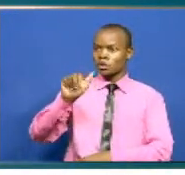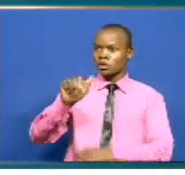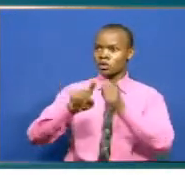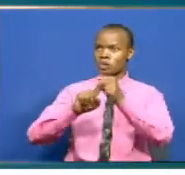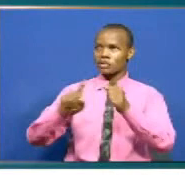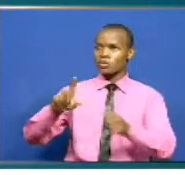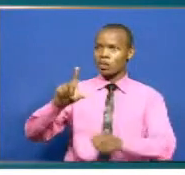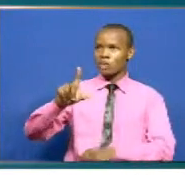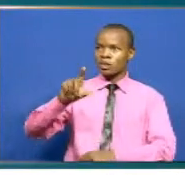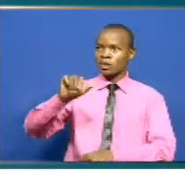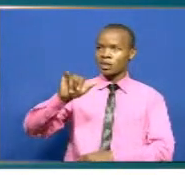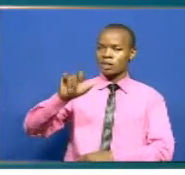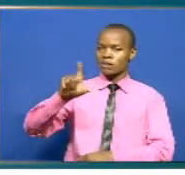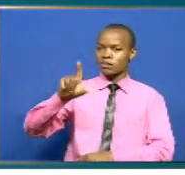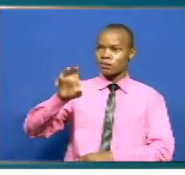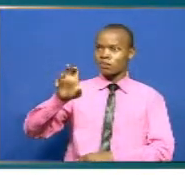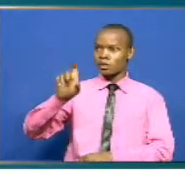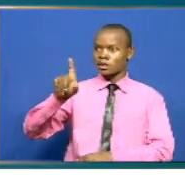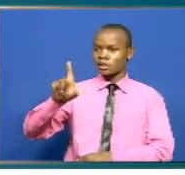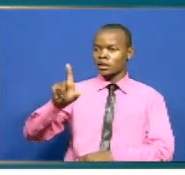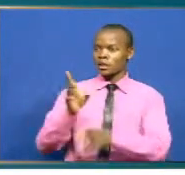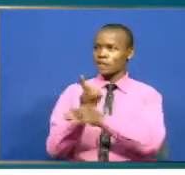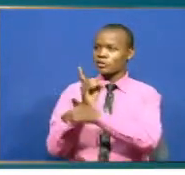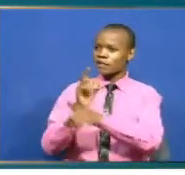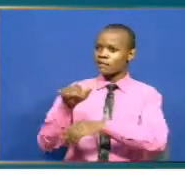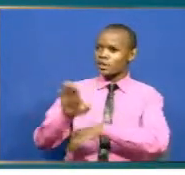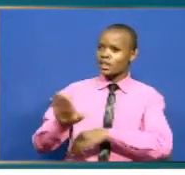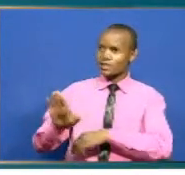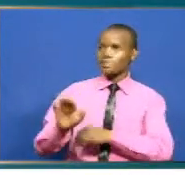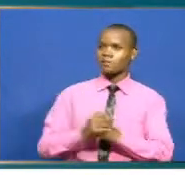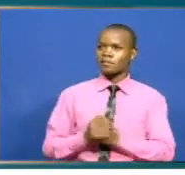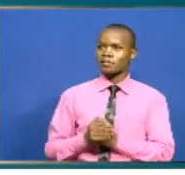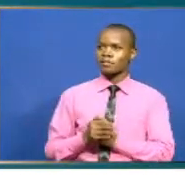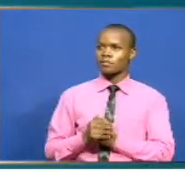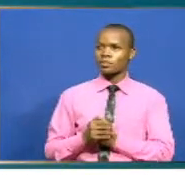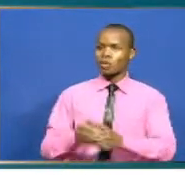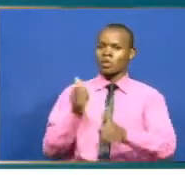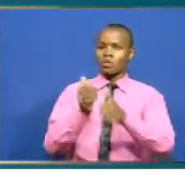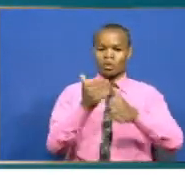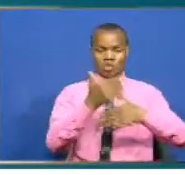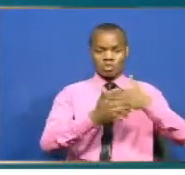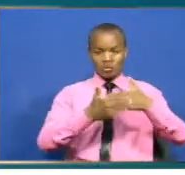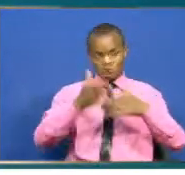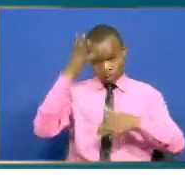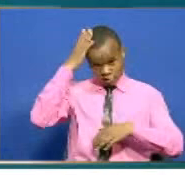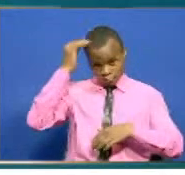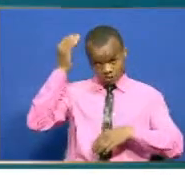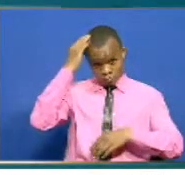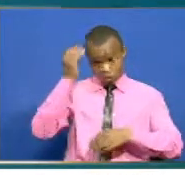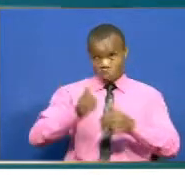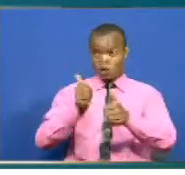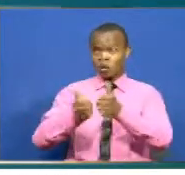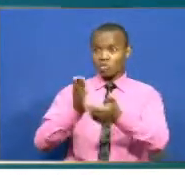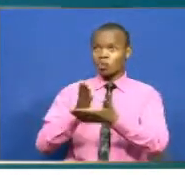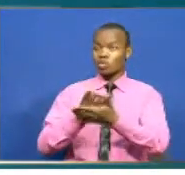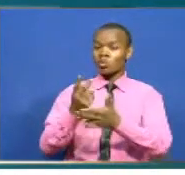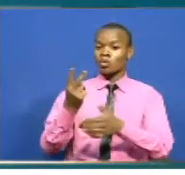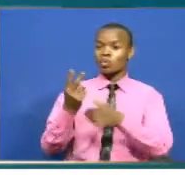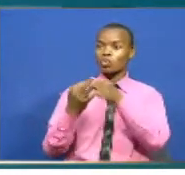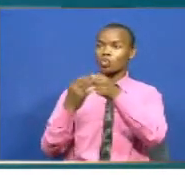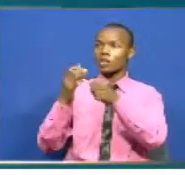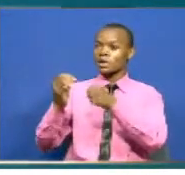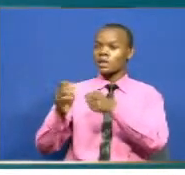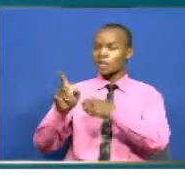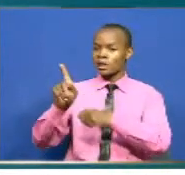Habaswen to Dif, or Dadajabula, or the other corner, mm-hmm. or Dardar, which is at the border of Somalia. Mm-hmm. That could take you 280 almost